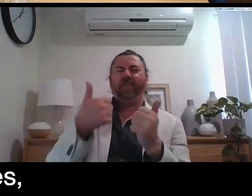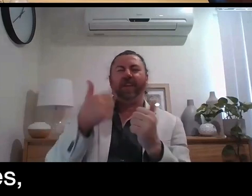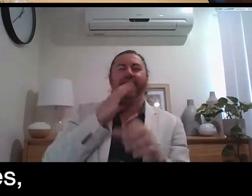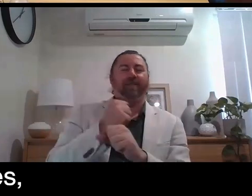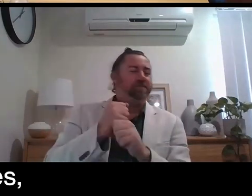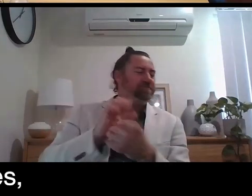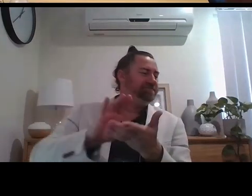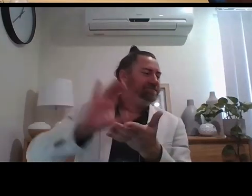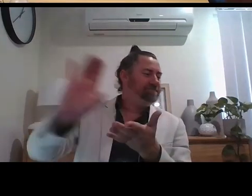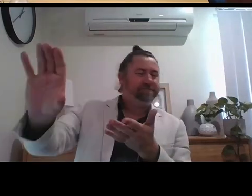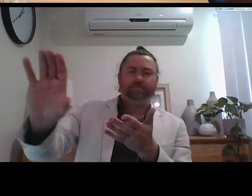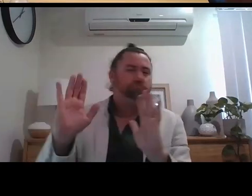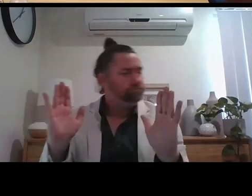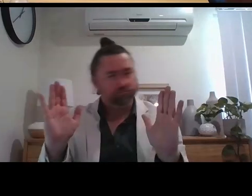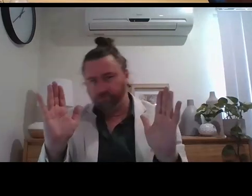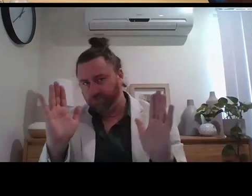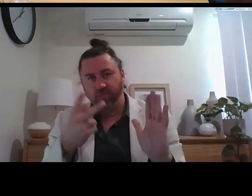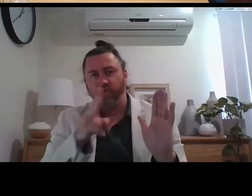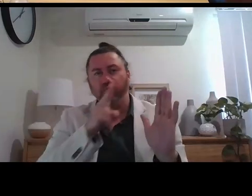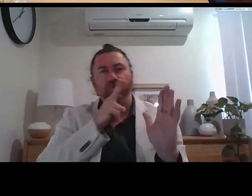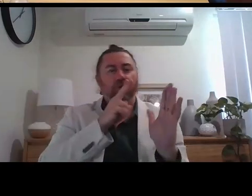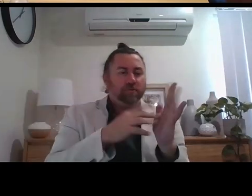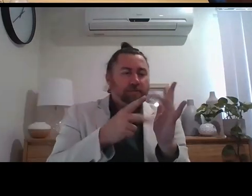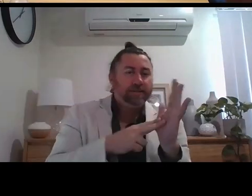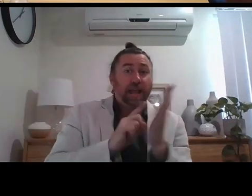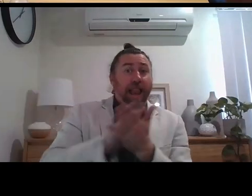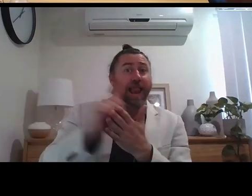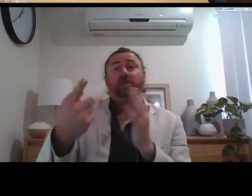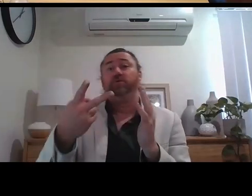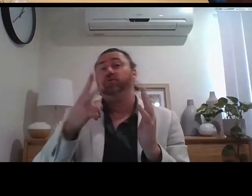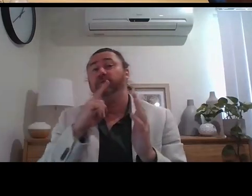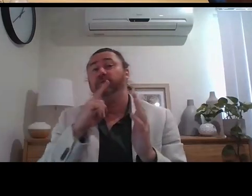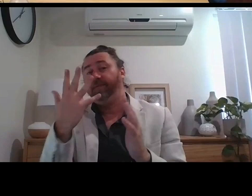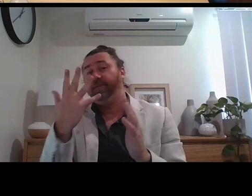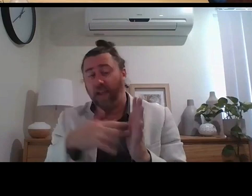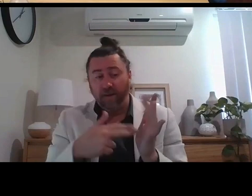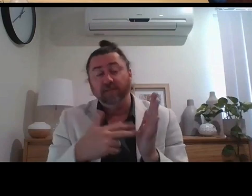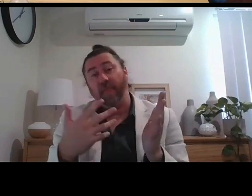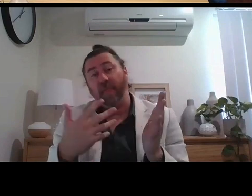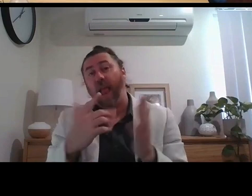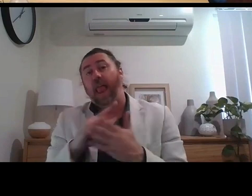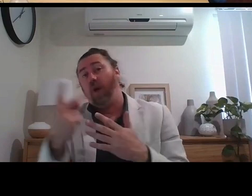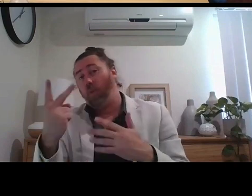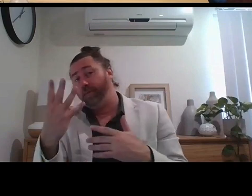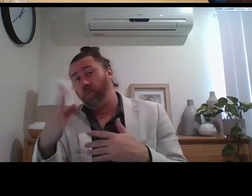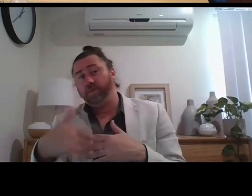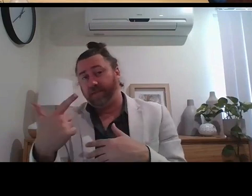there: 200 minutes, 215 minutes, and 24/7.